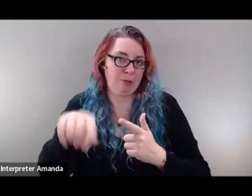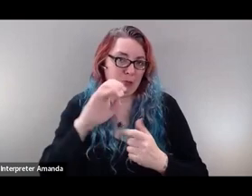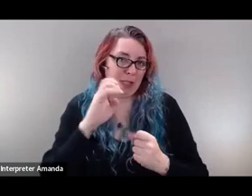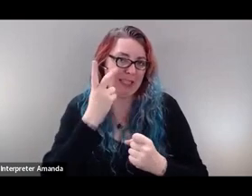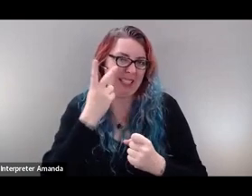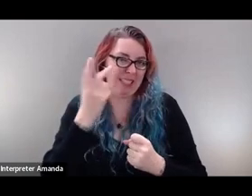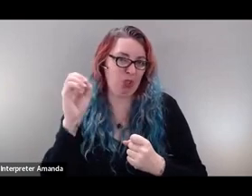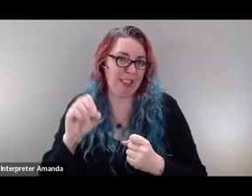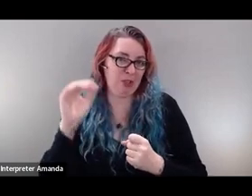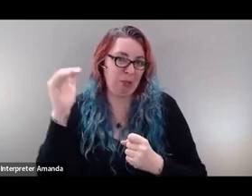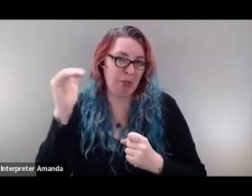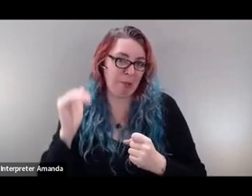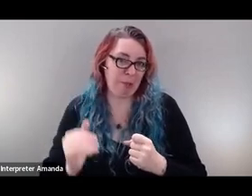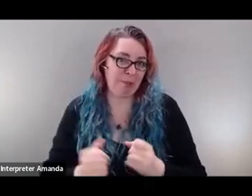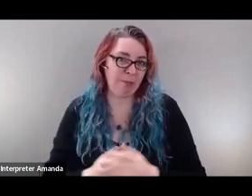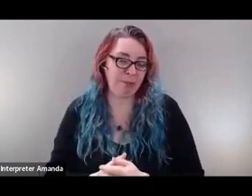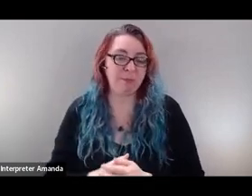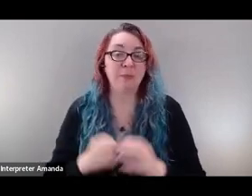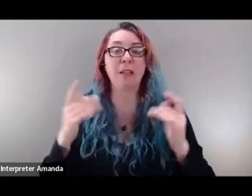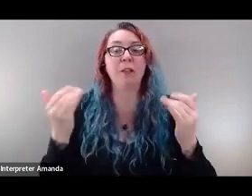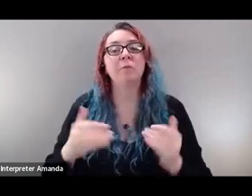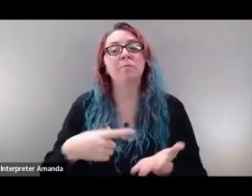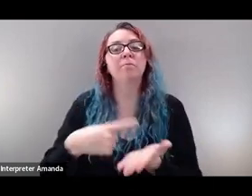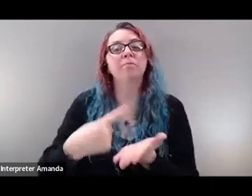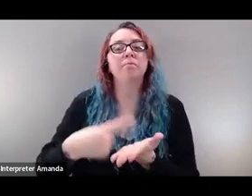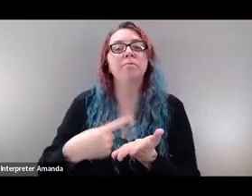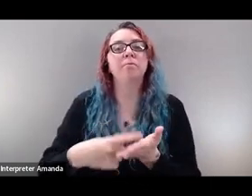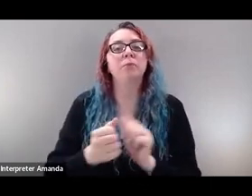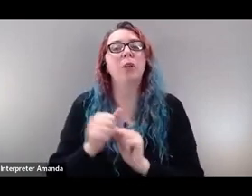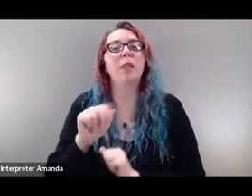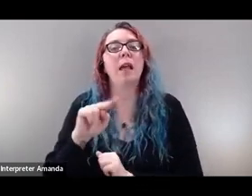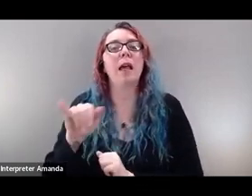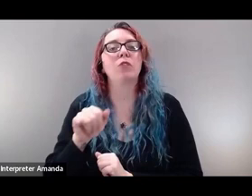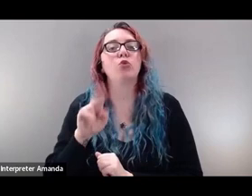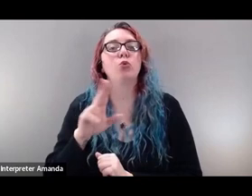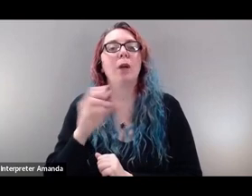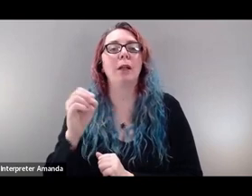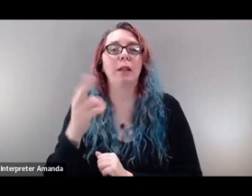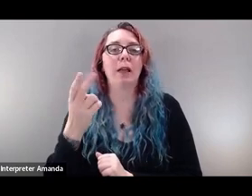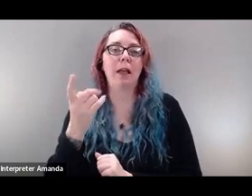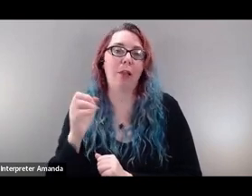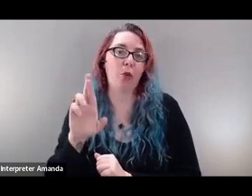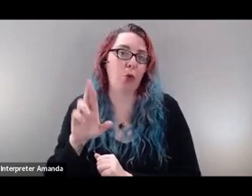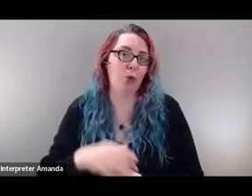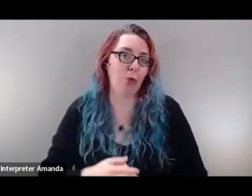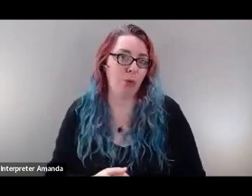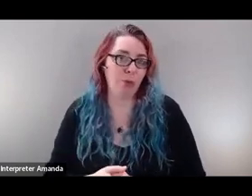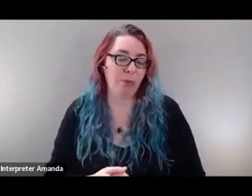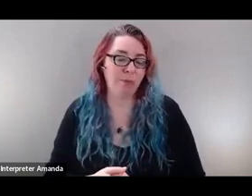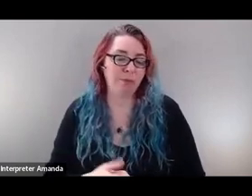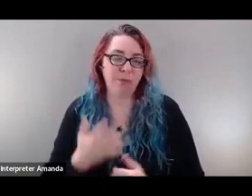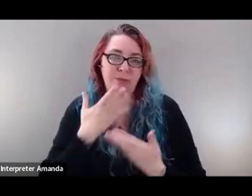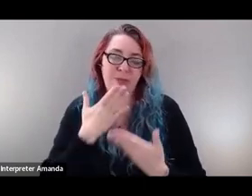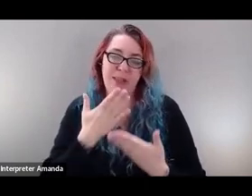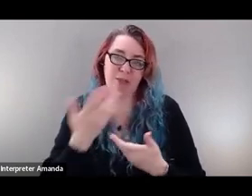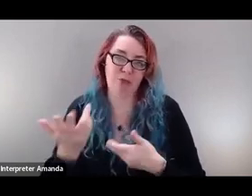our conversation with Anju and Heather. Thanks for joining us. In your own way, you both contribute